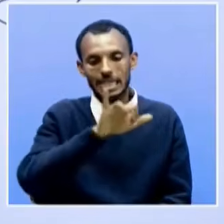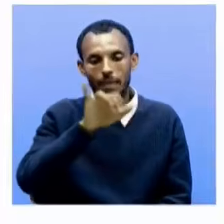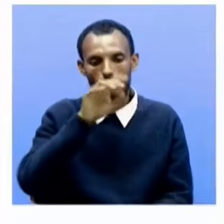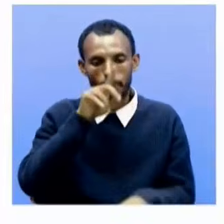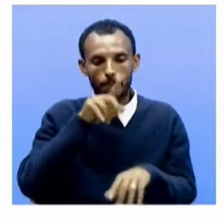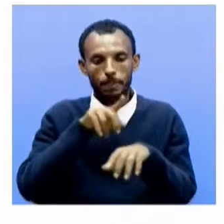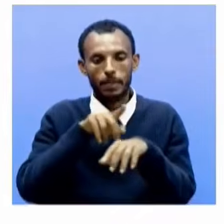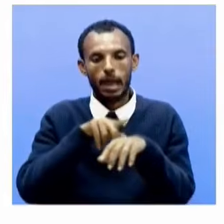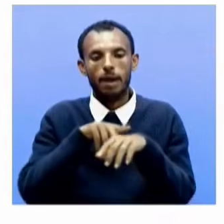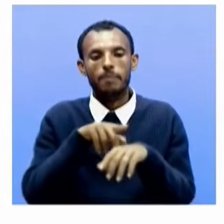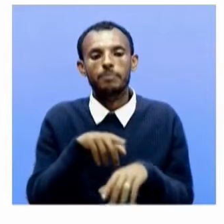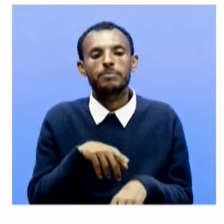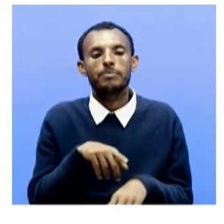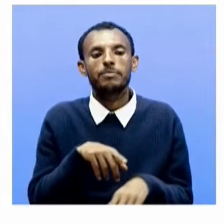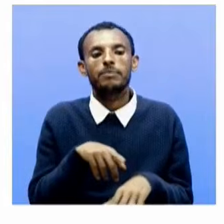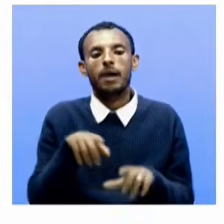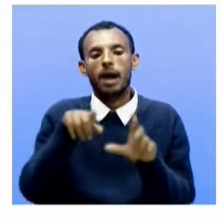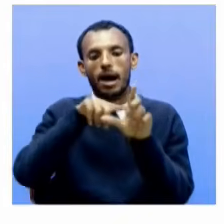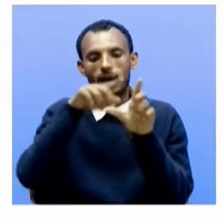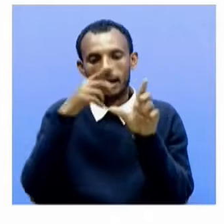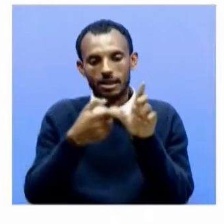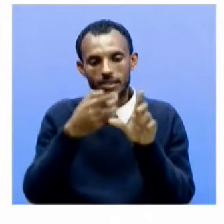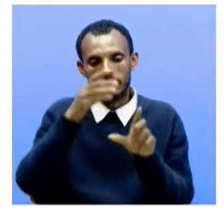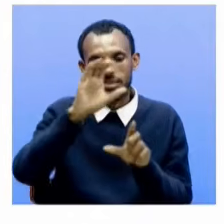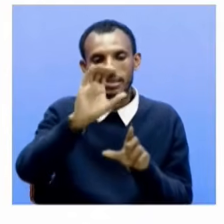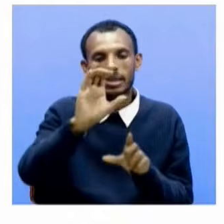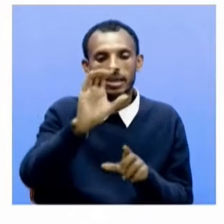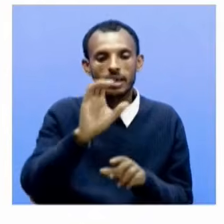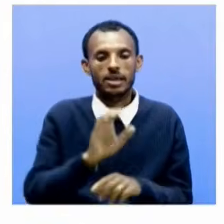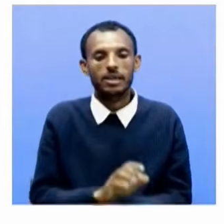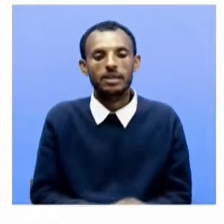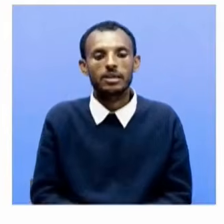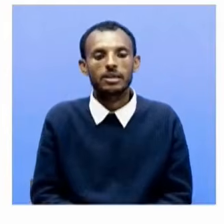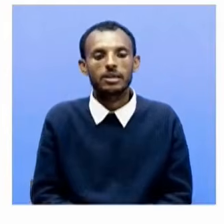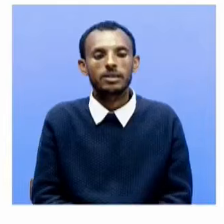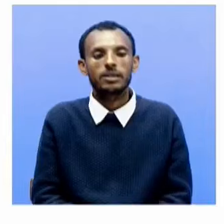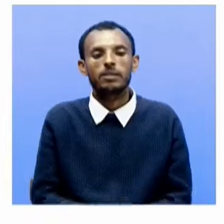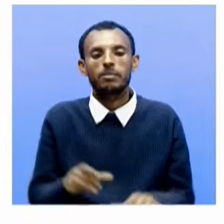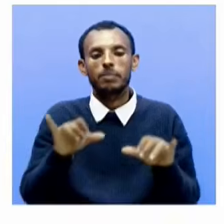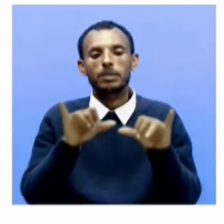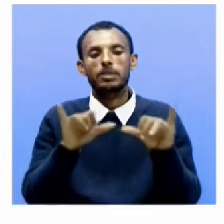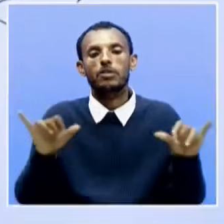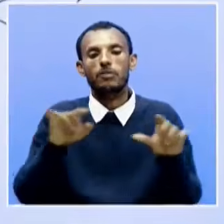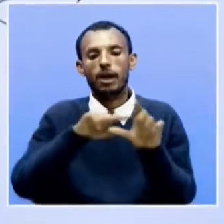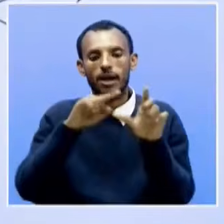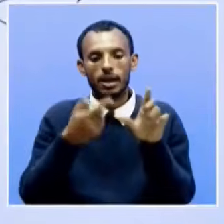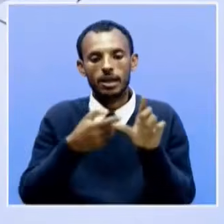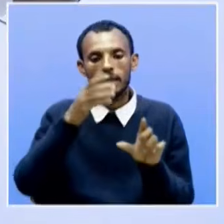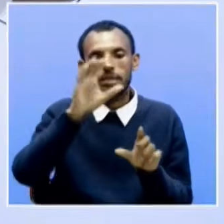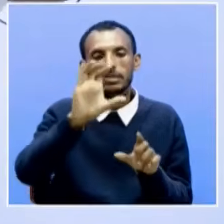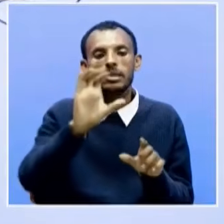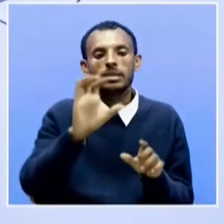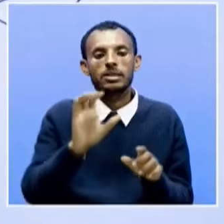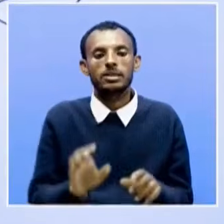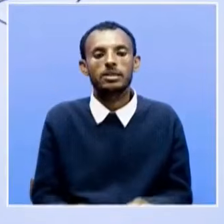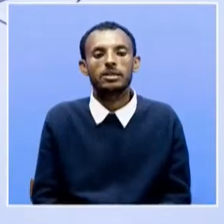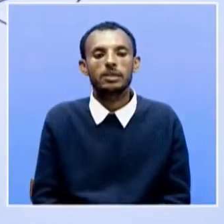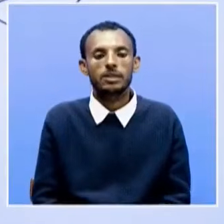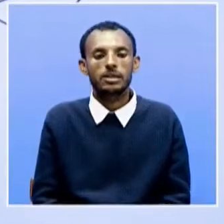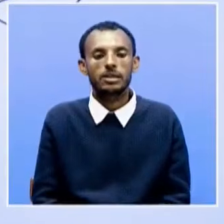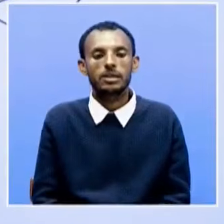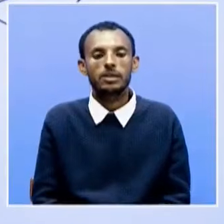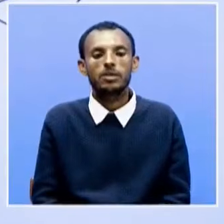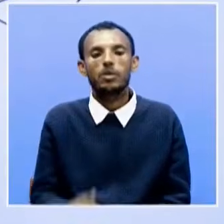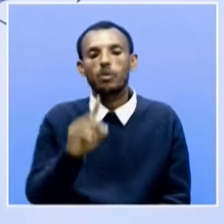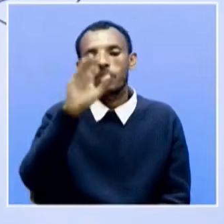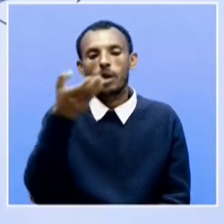the same time, angle C, measure of angle C measure of angle C, this angle is